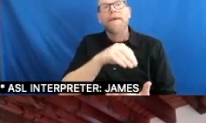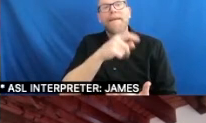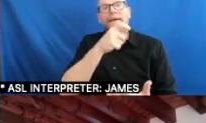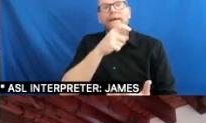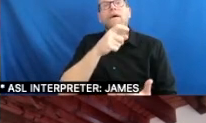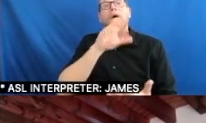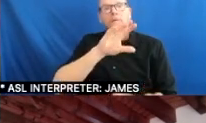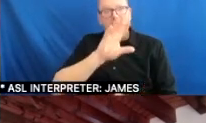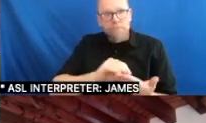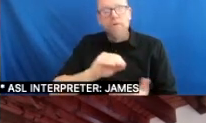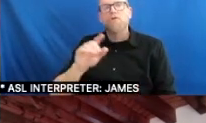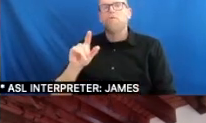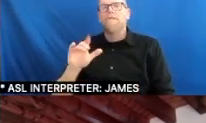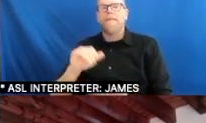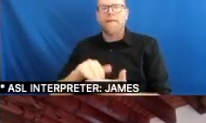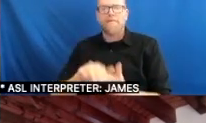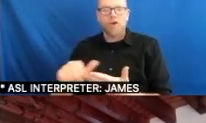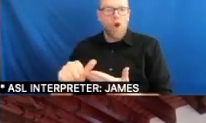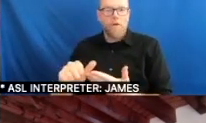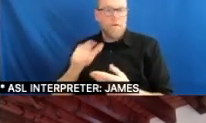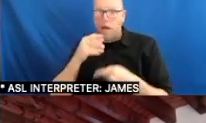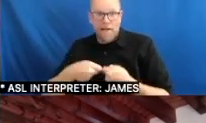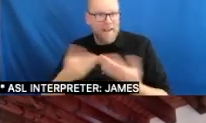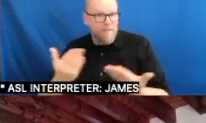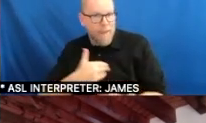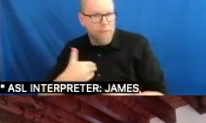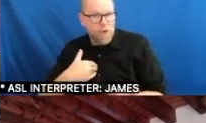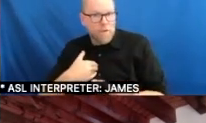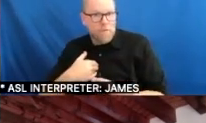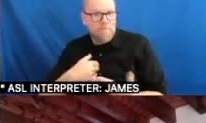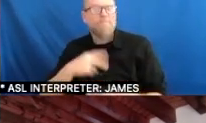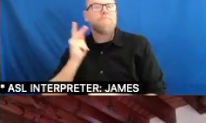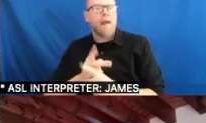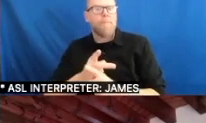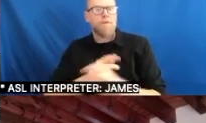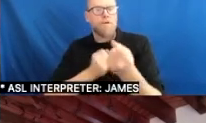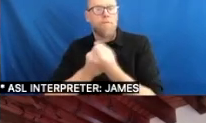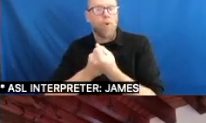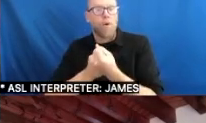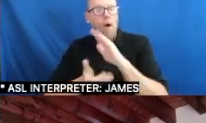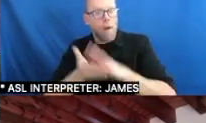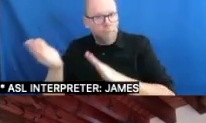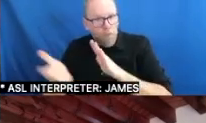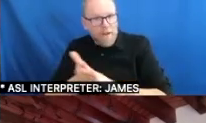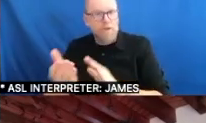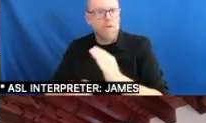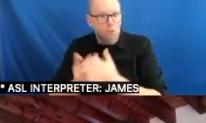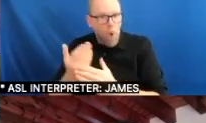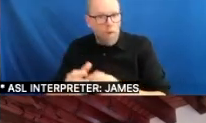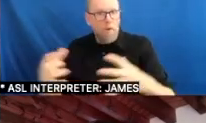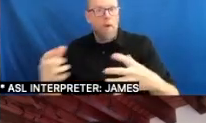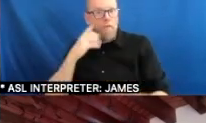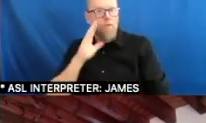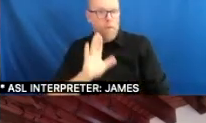cooperative. So that's not distributed to any of the members. It's there to support the operations, and growth of their mining